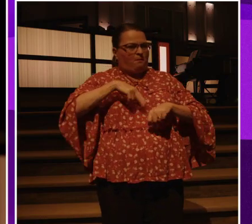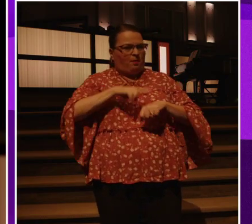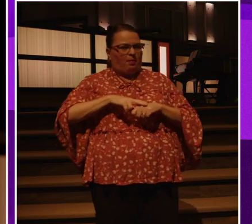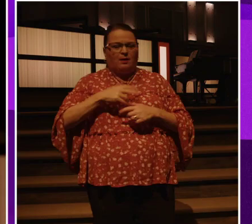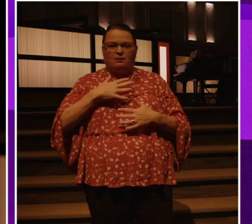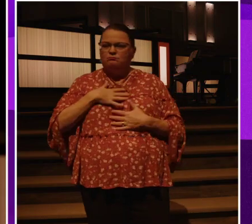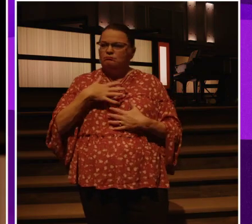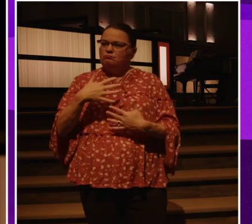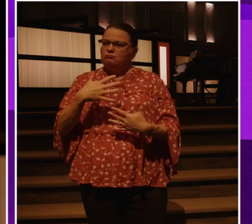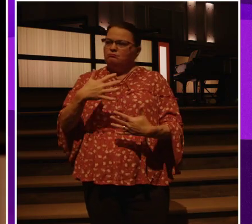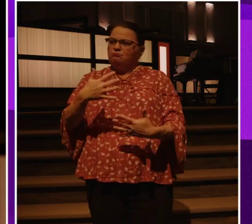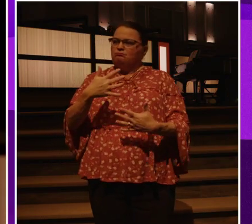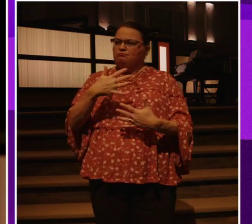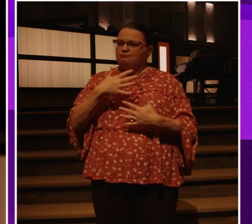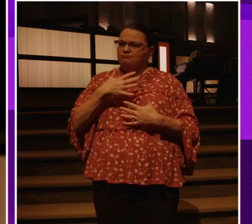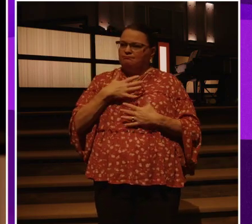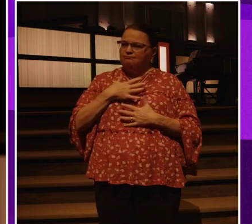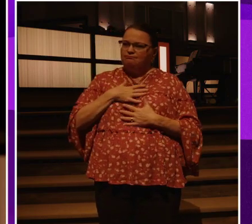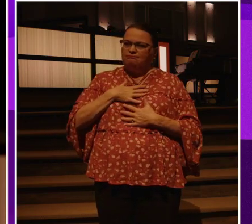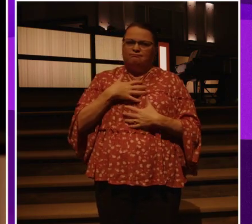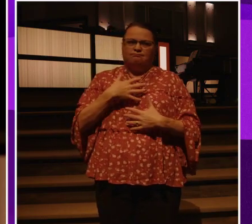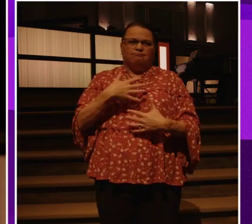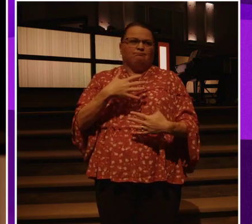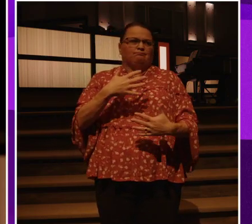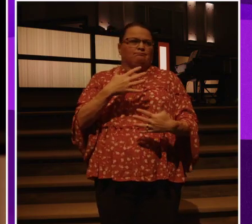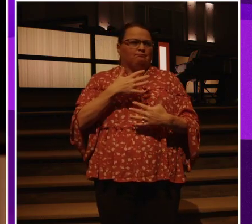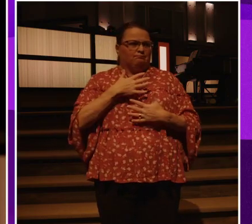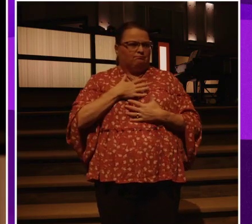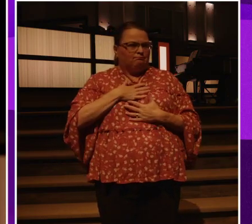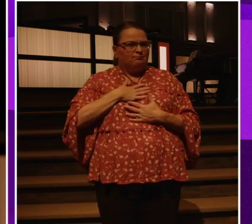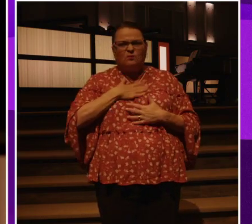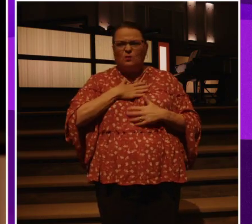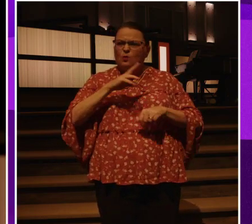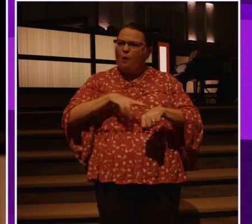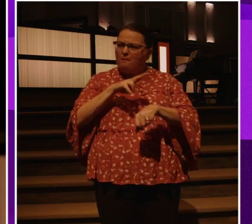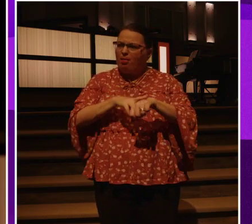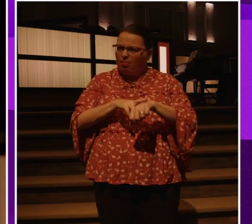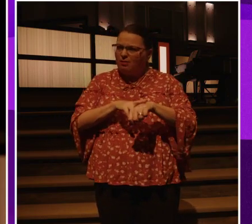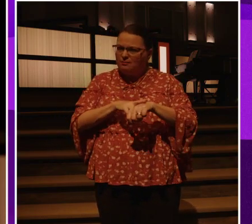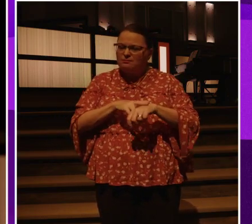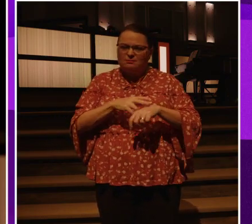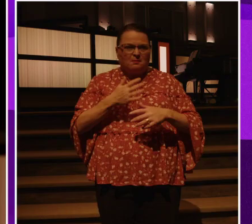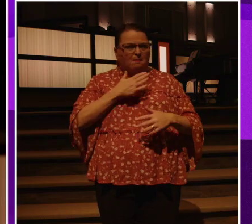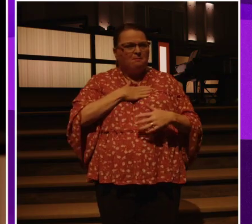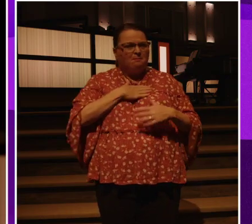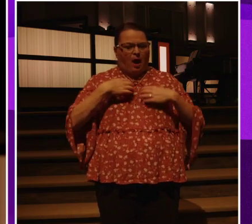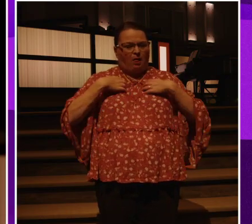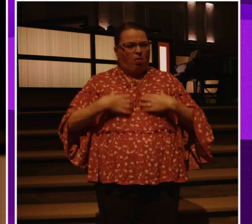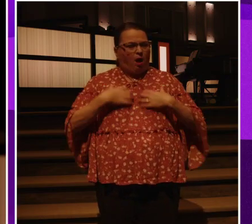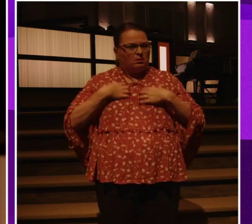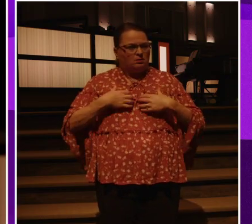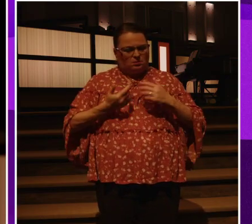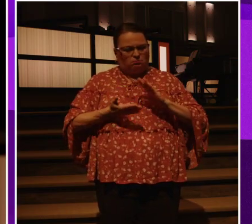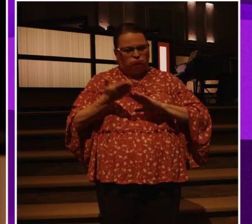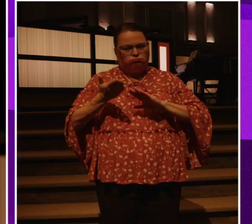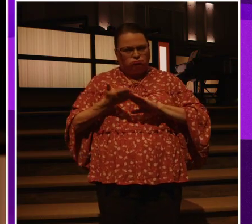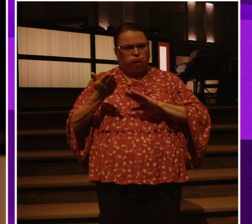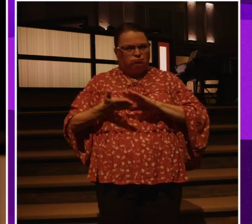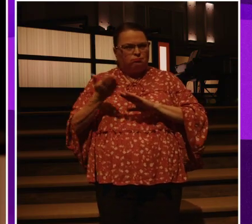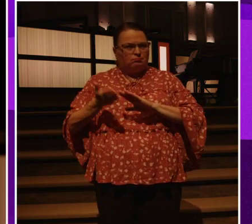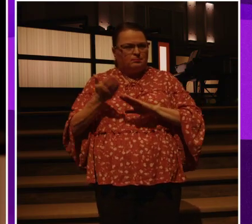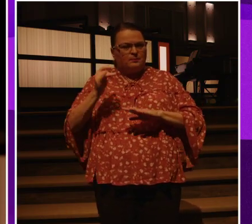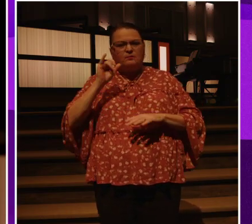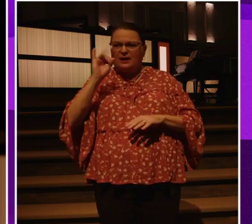exhale and inhale. It's a normal product that my lungs perform if